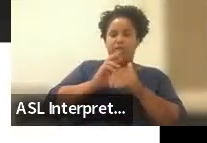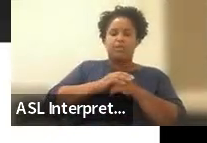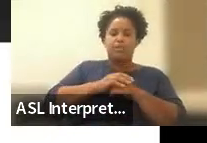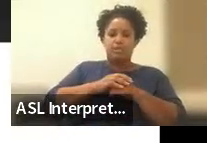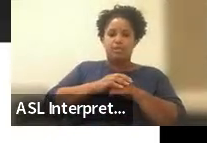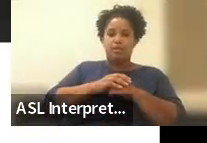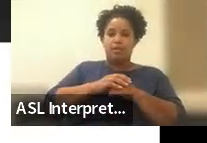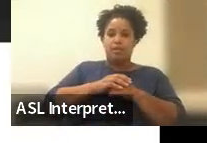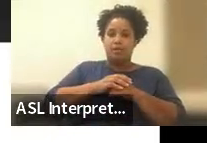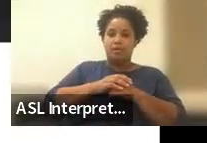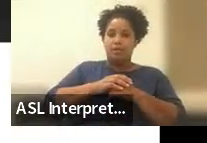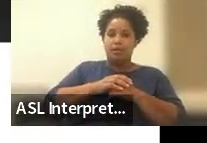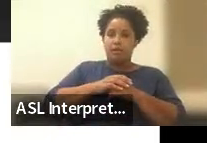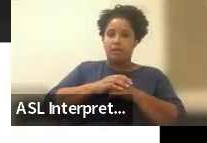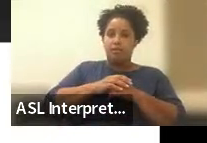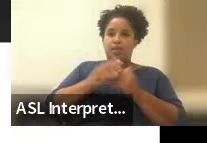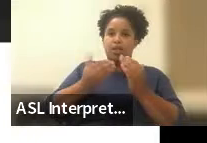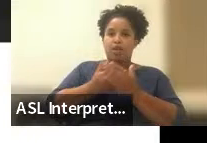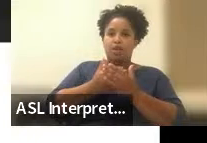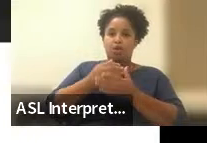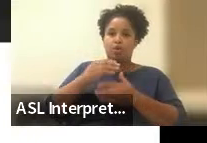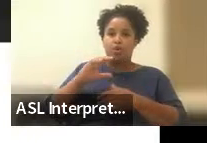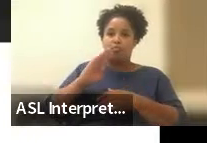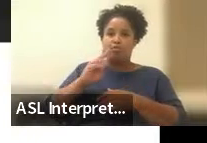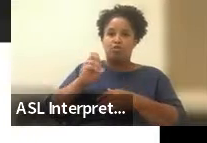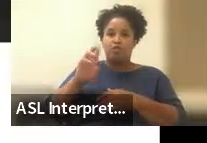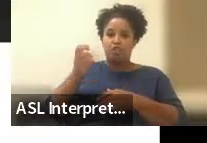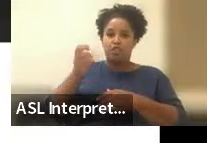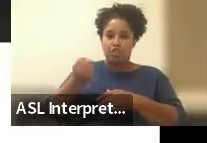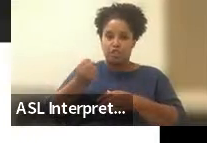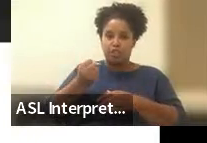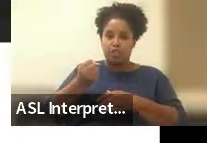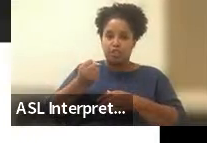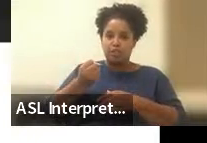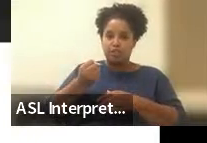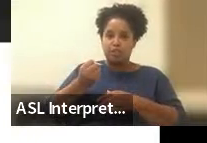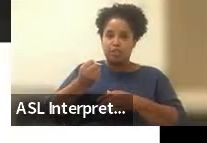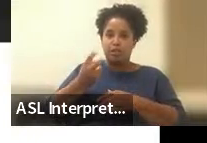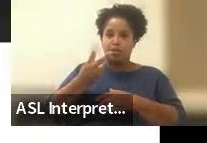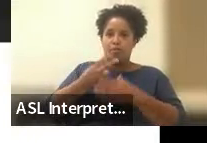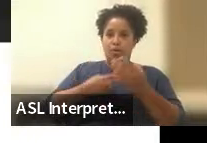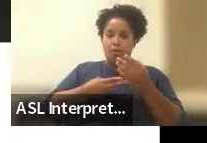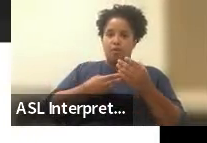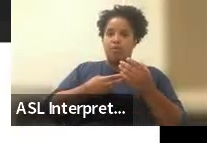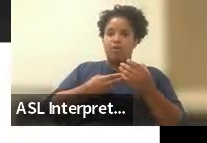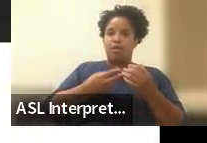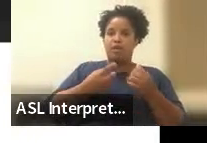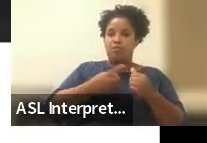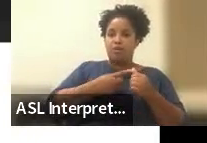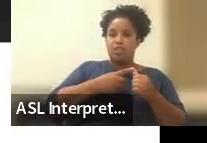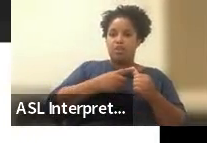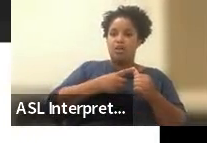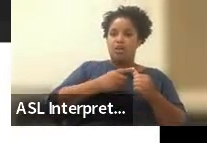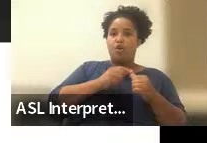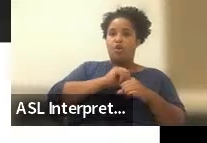new bivalent boosters, which are boosters that cover both the original COVID